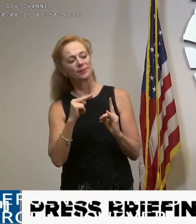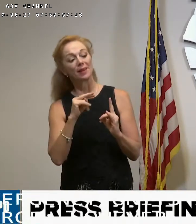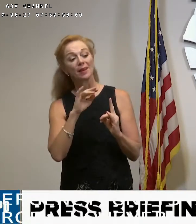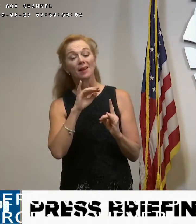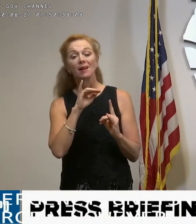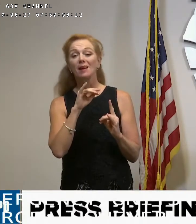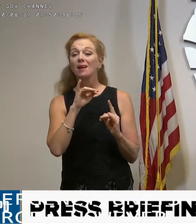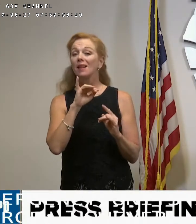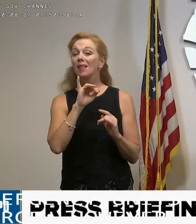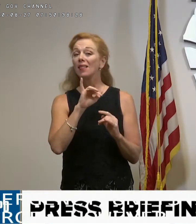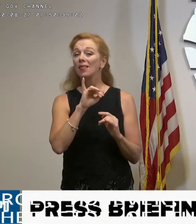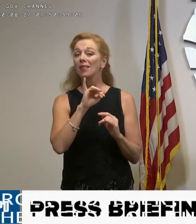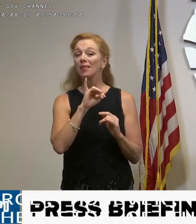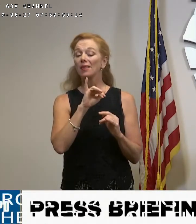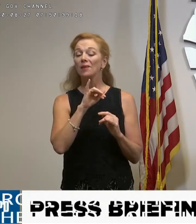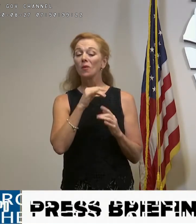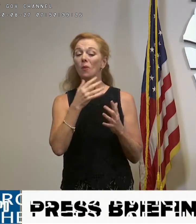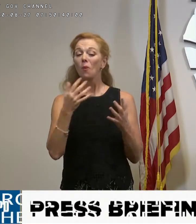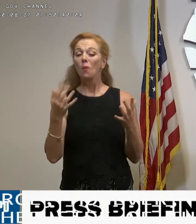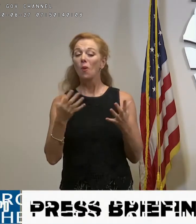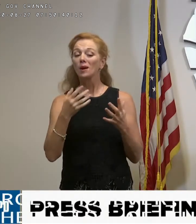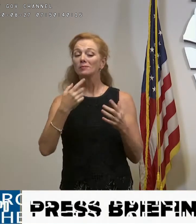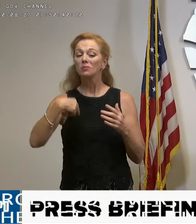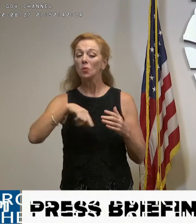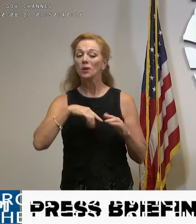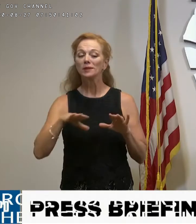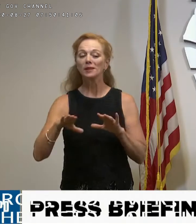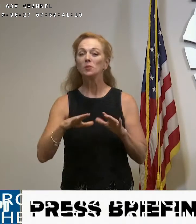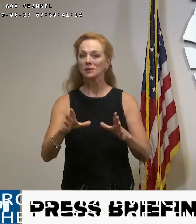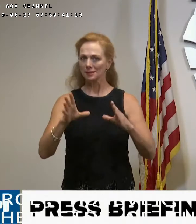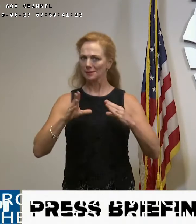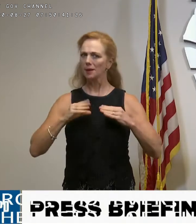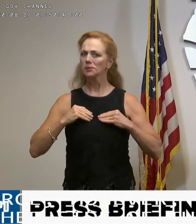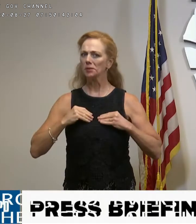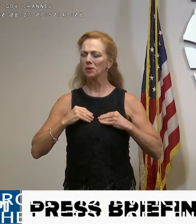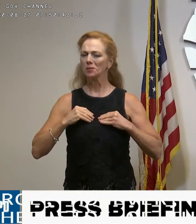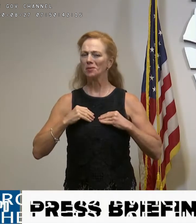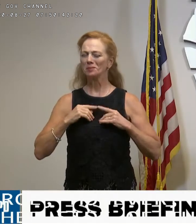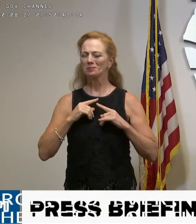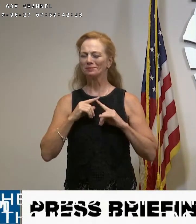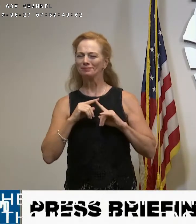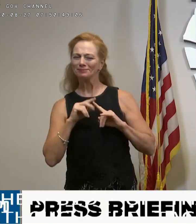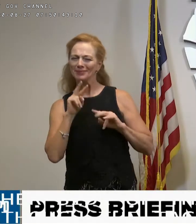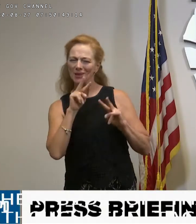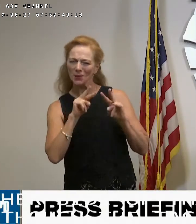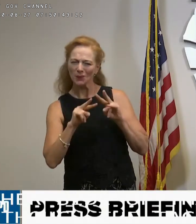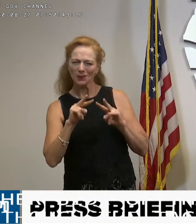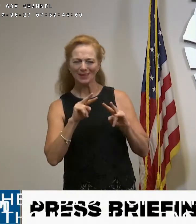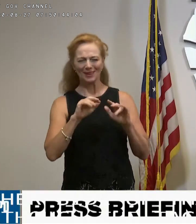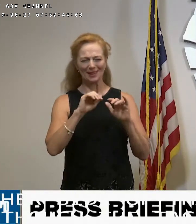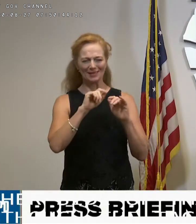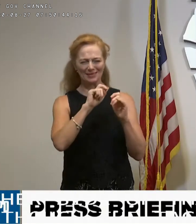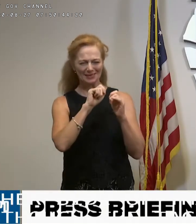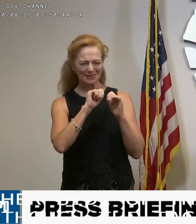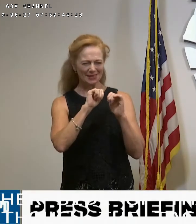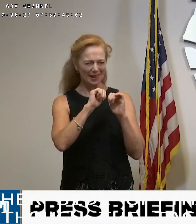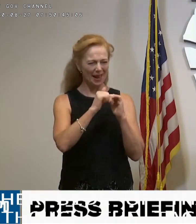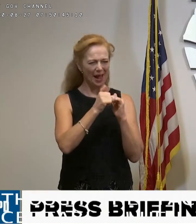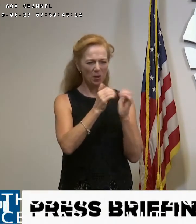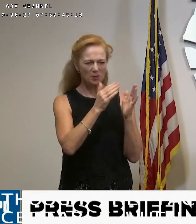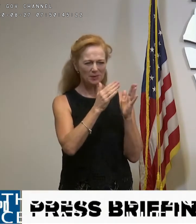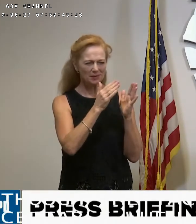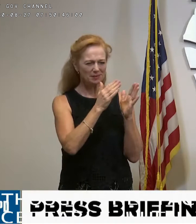the tactic was acceptable, when you look at the aesthetics of it and